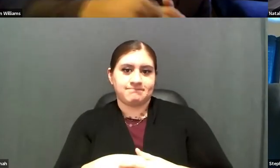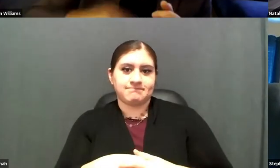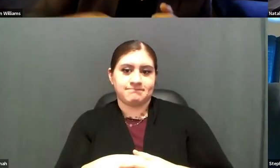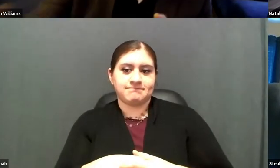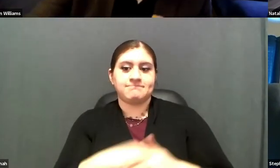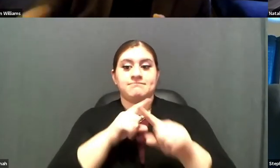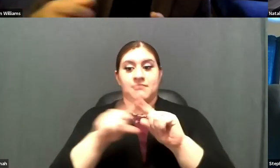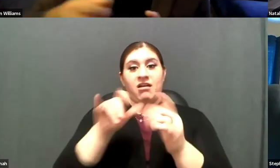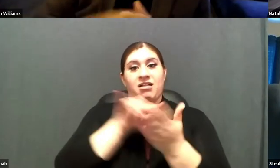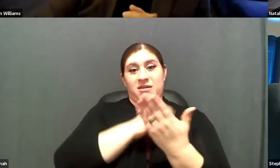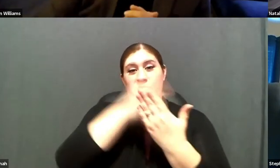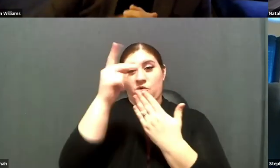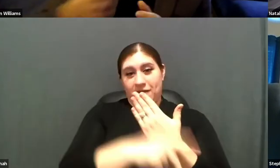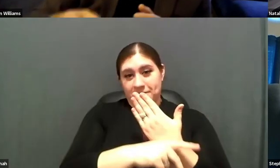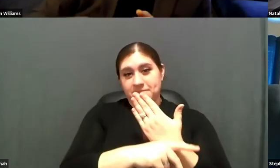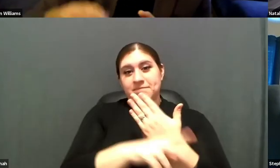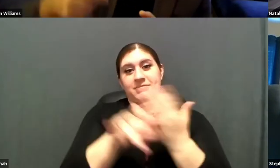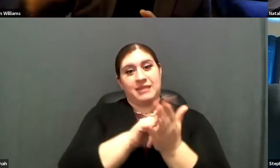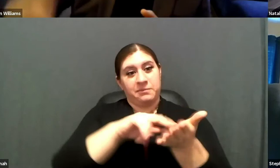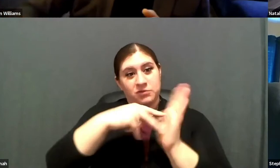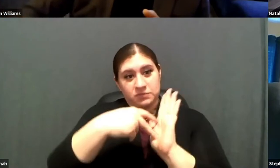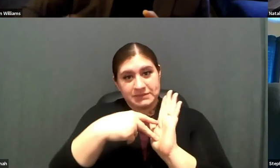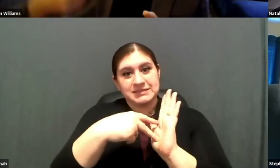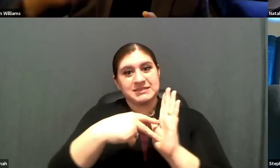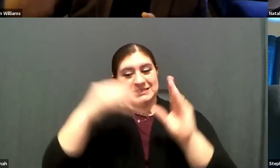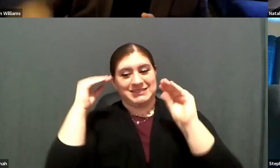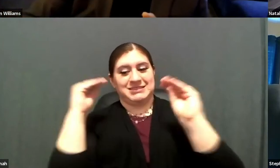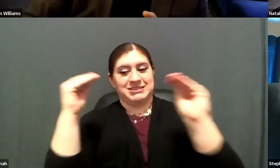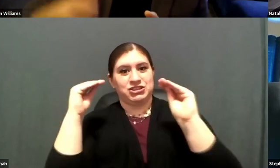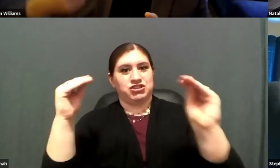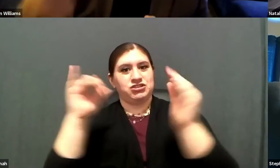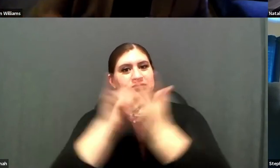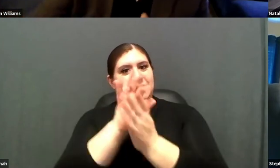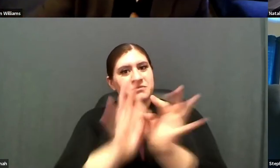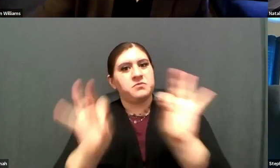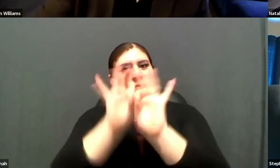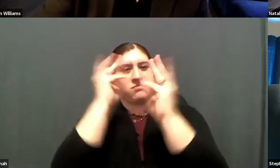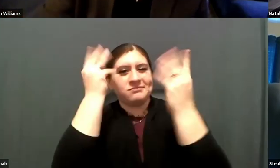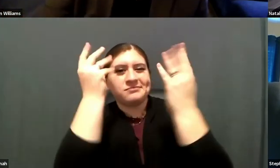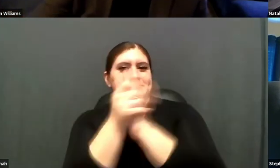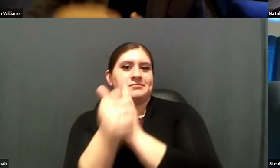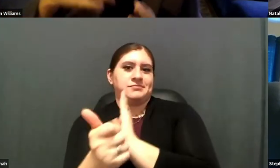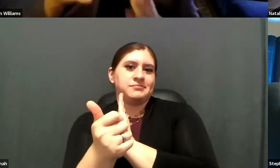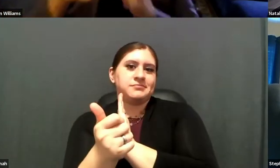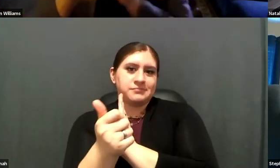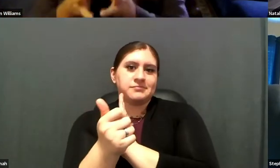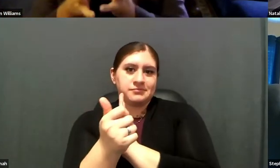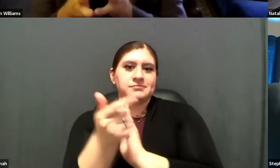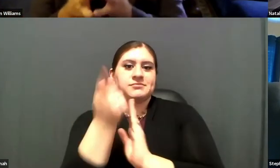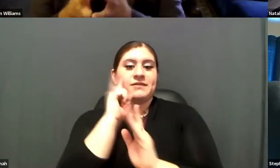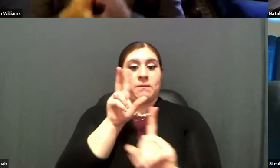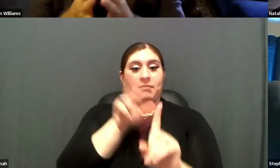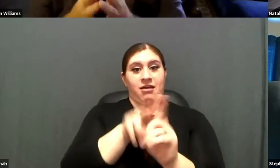But through the program, the purpose is to teach those critical thinking skills, to apply